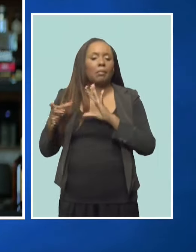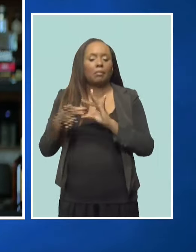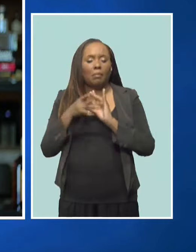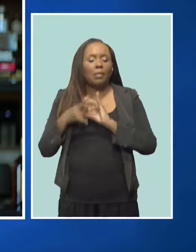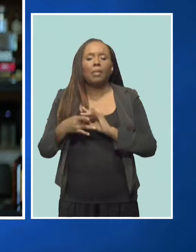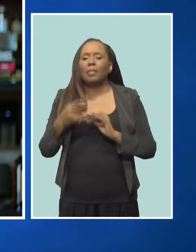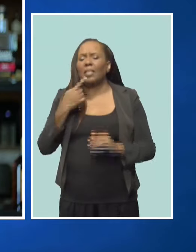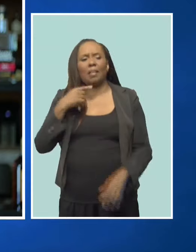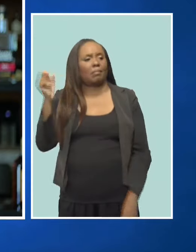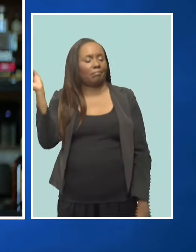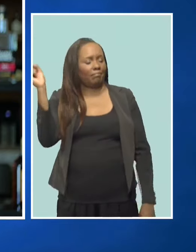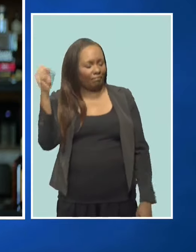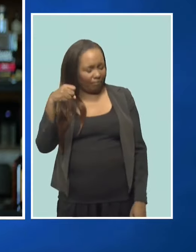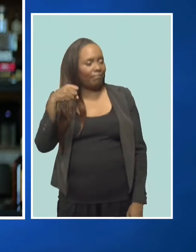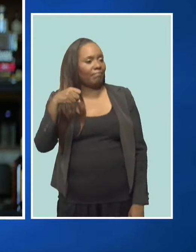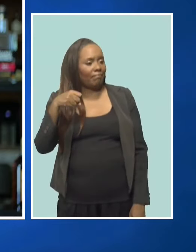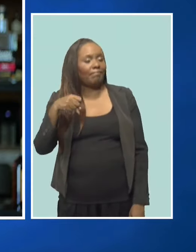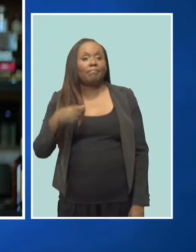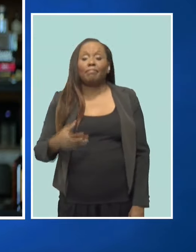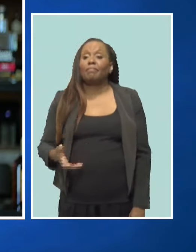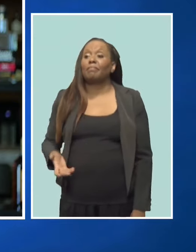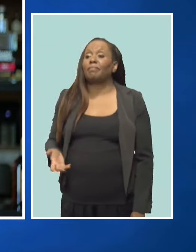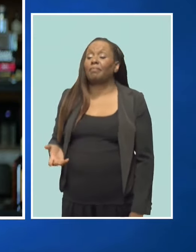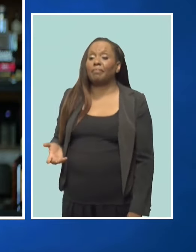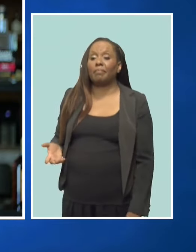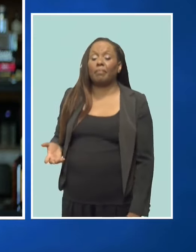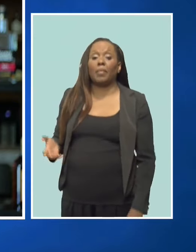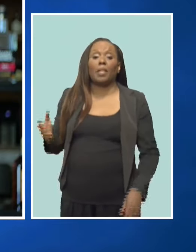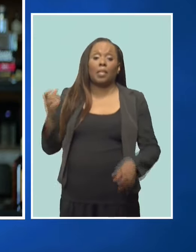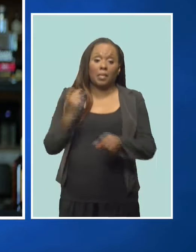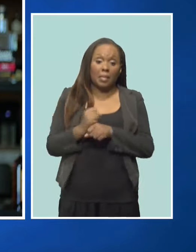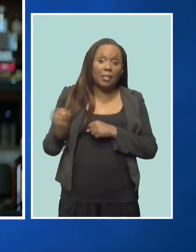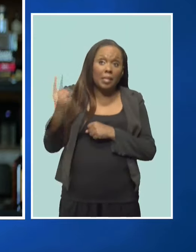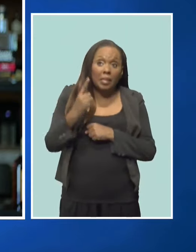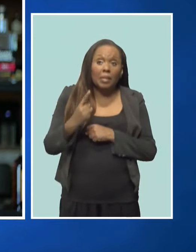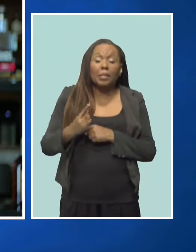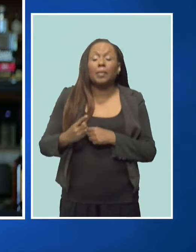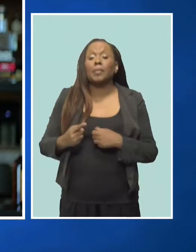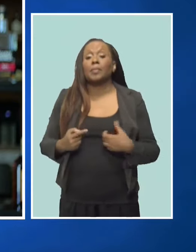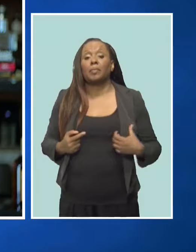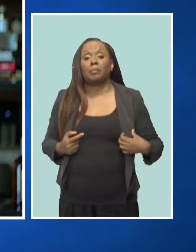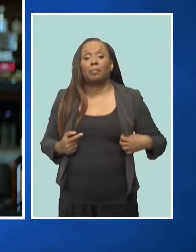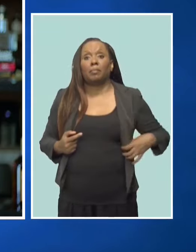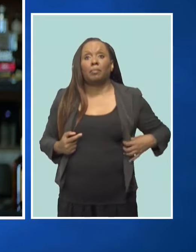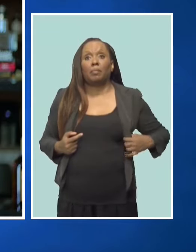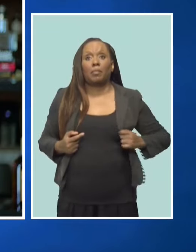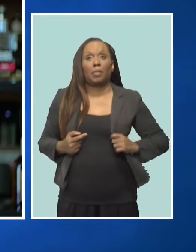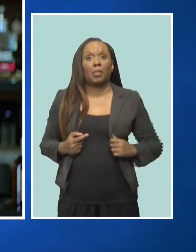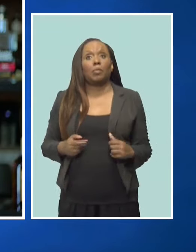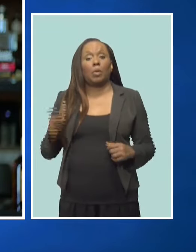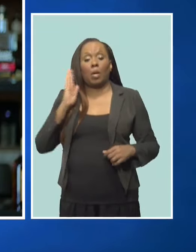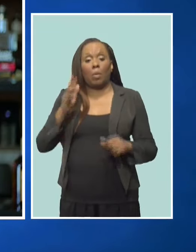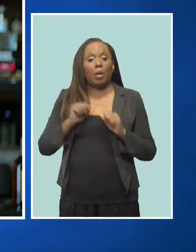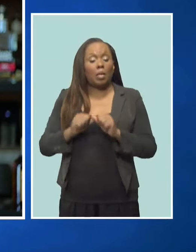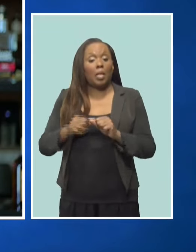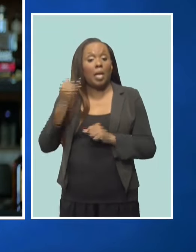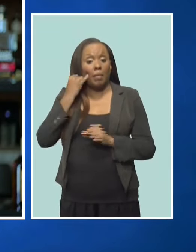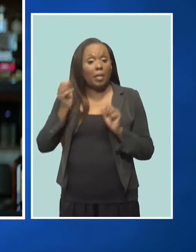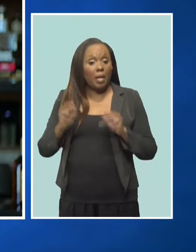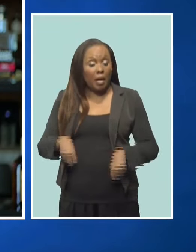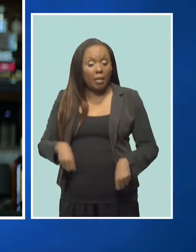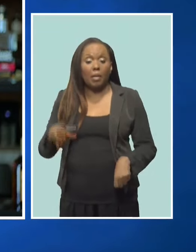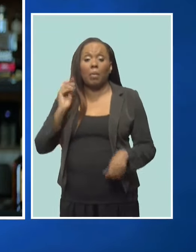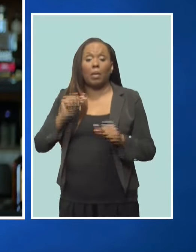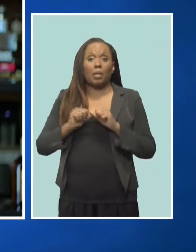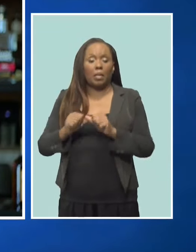yes. So to answer your other question, next year and the years to come, as long as we can do this, we will continue to do this, because part of